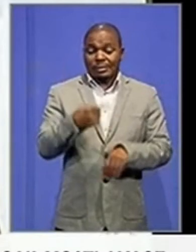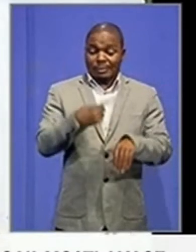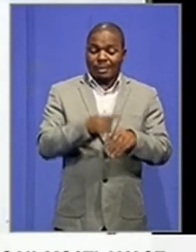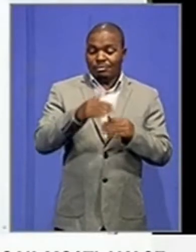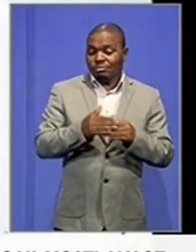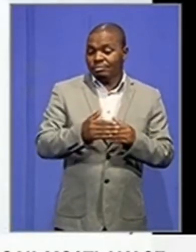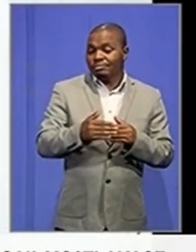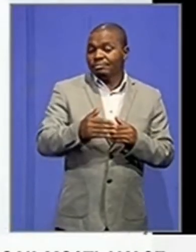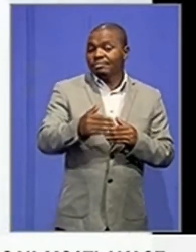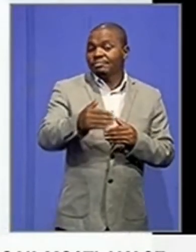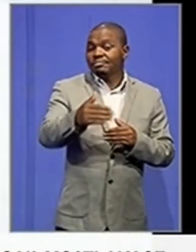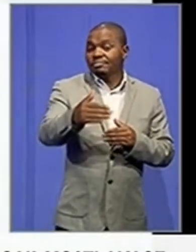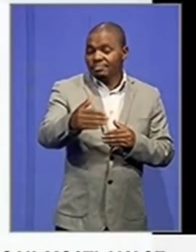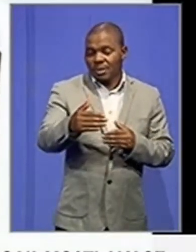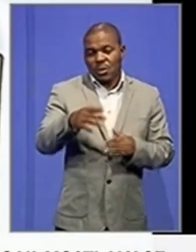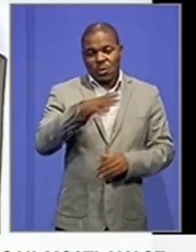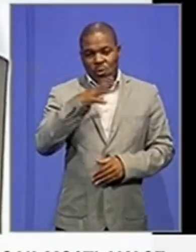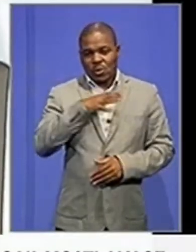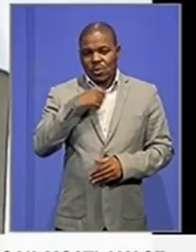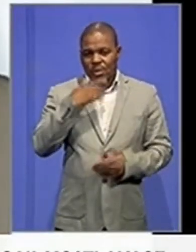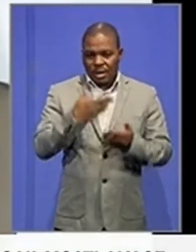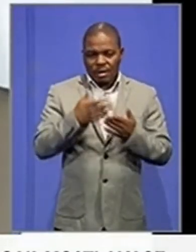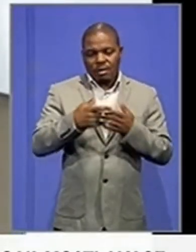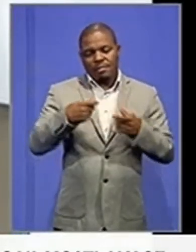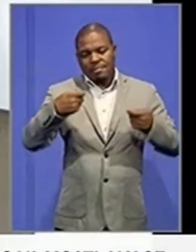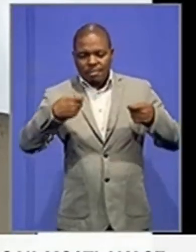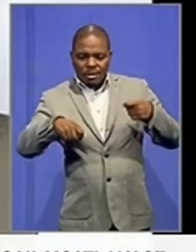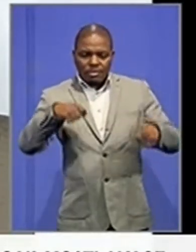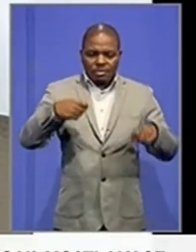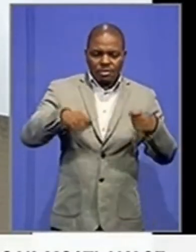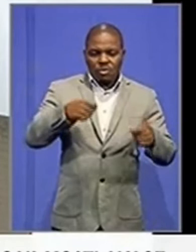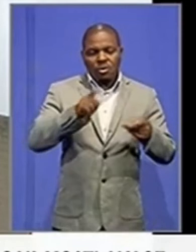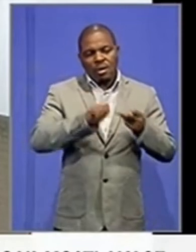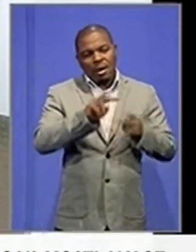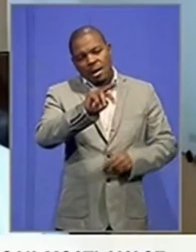that we only have so much liquidity to meet all our other